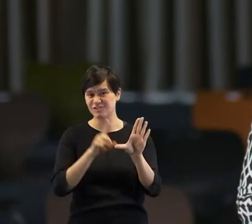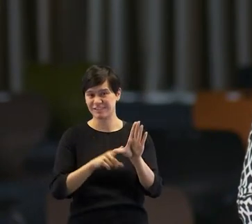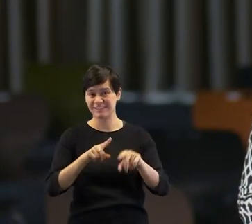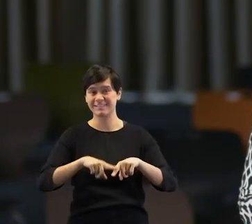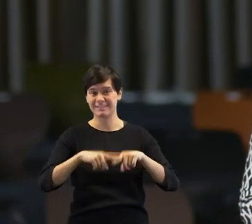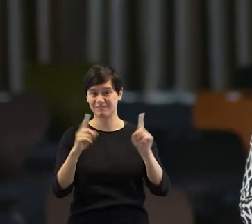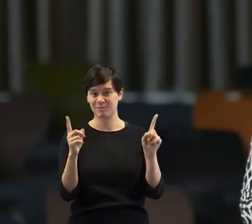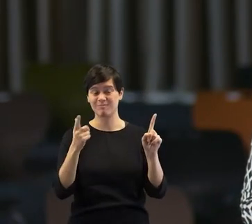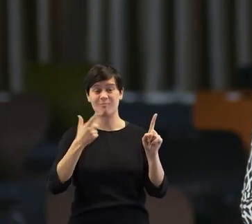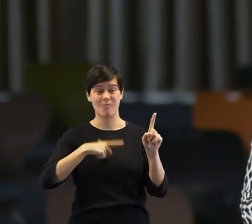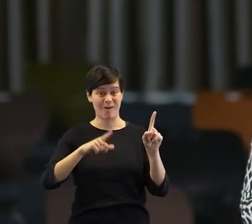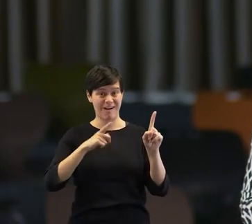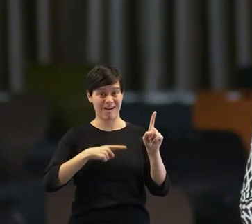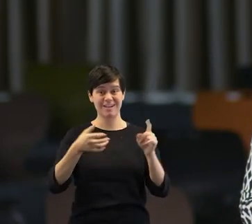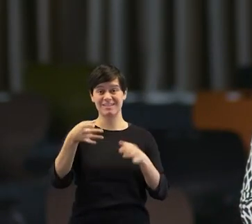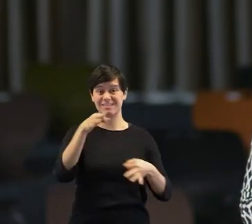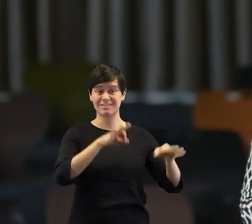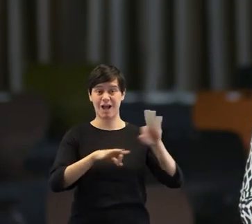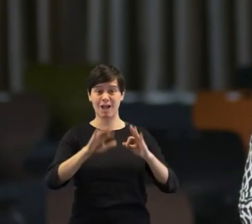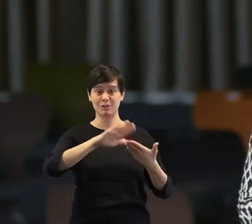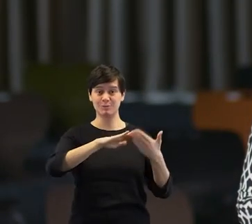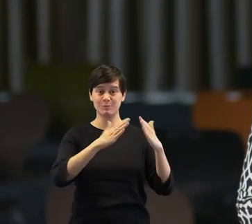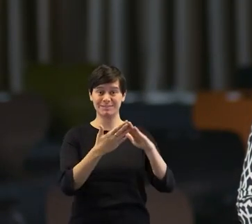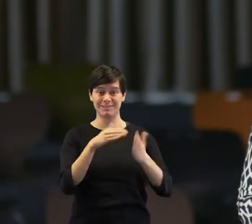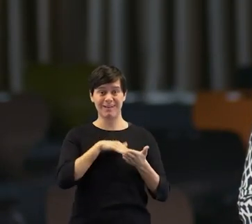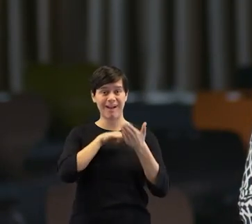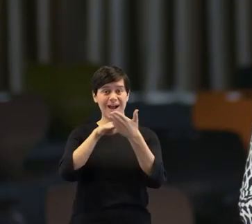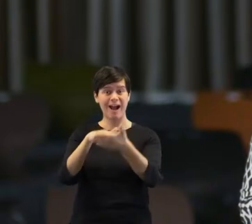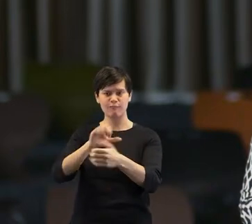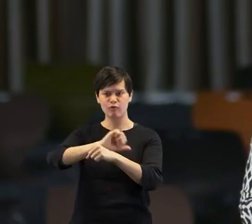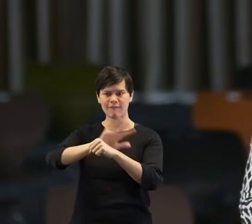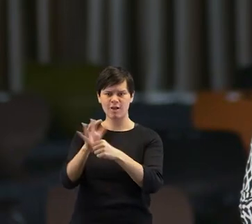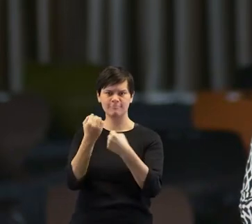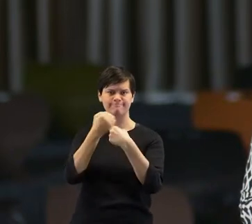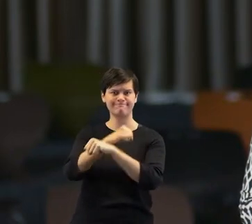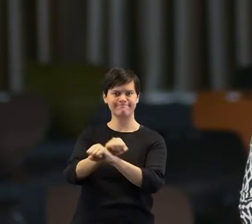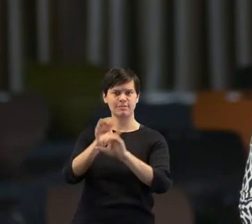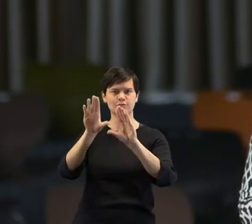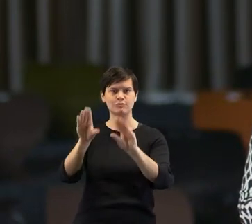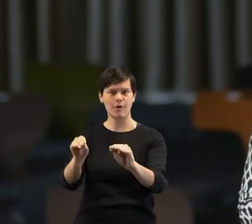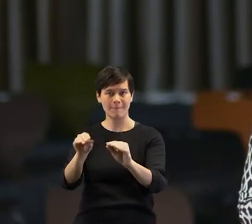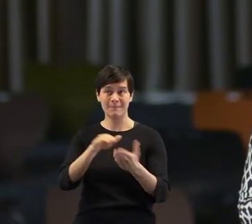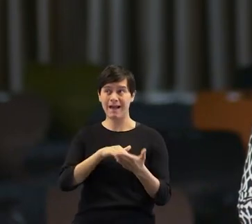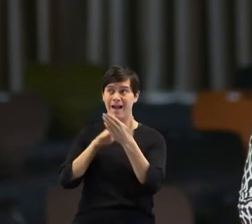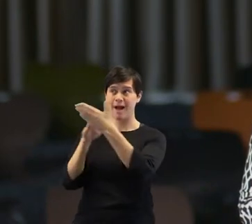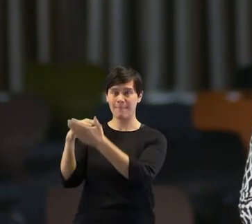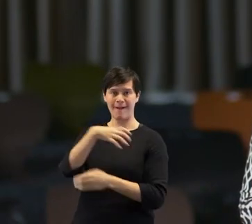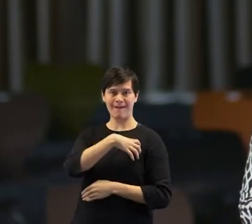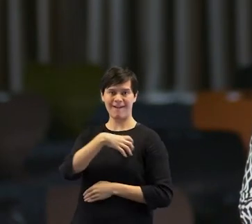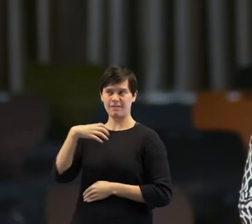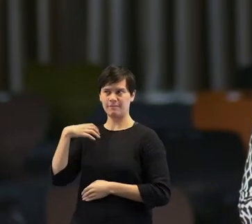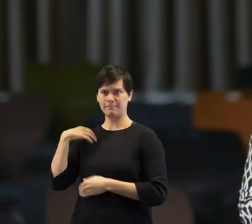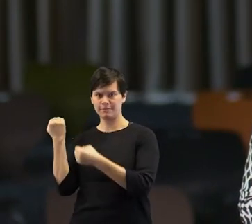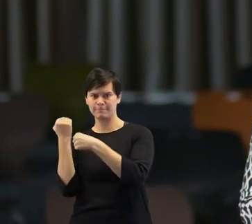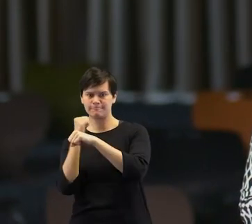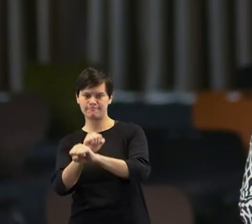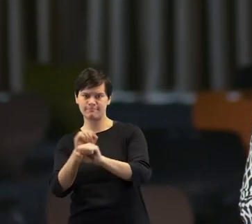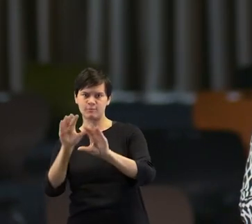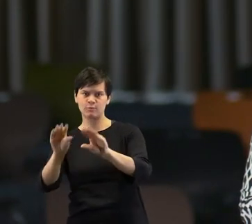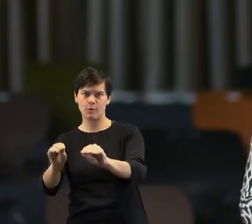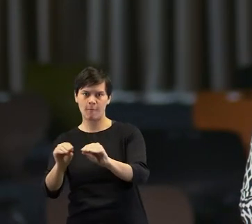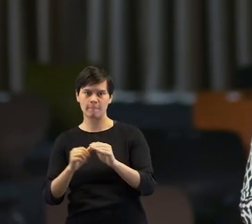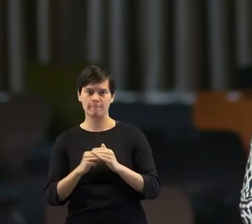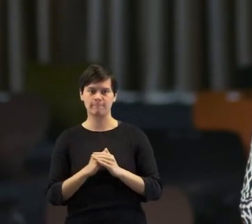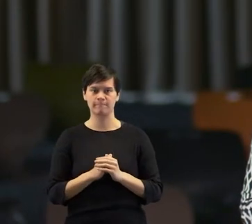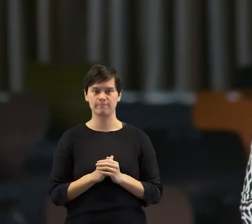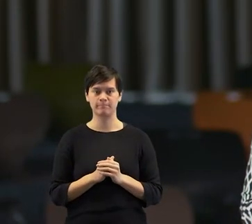year, in no small part due to the role that science has played in protecting us from COVID-19 and guiding the government response to tackle